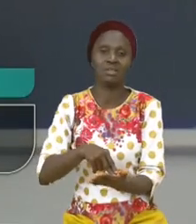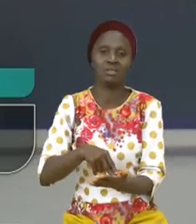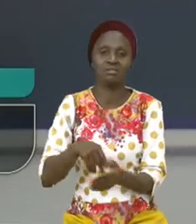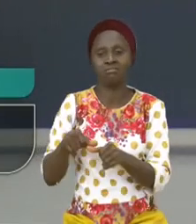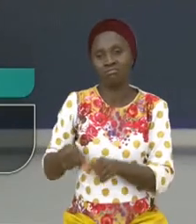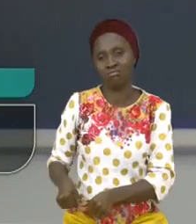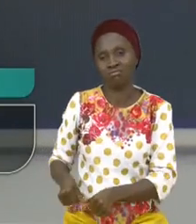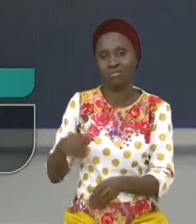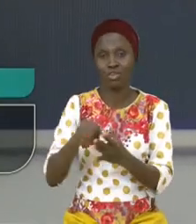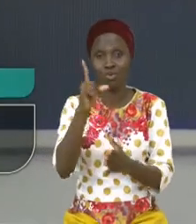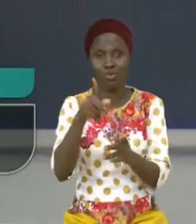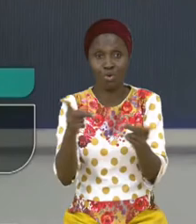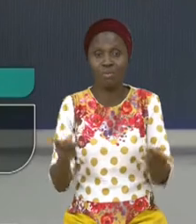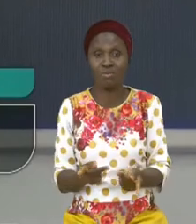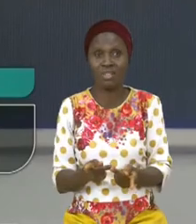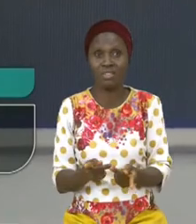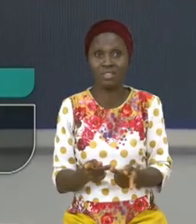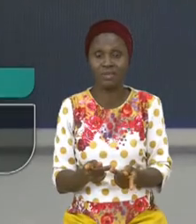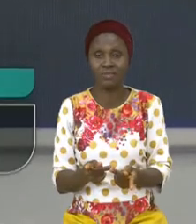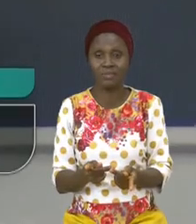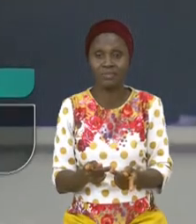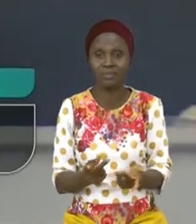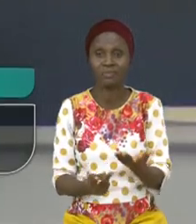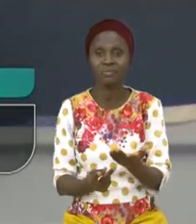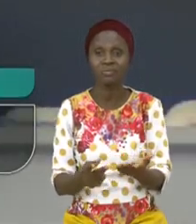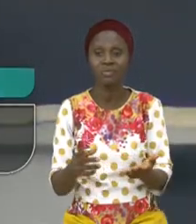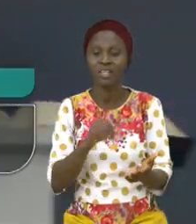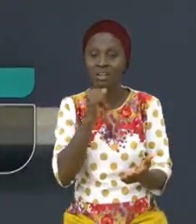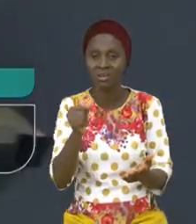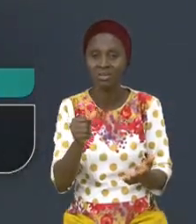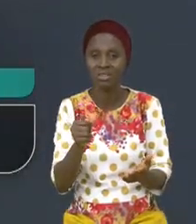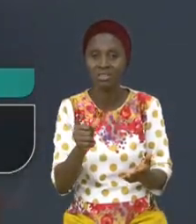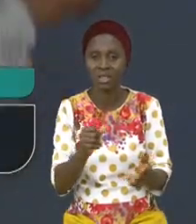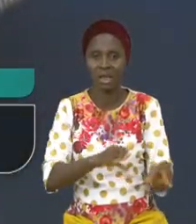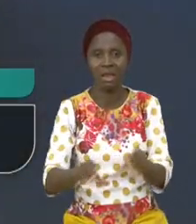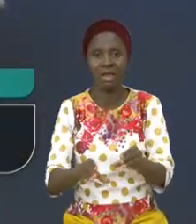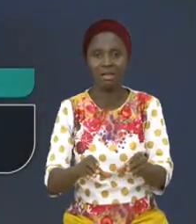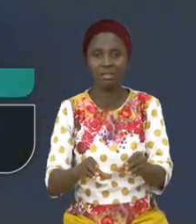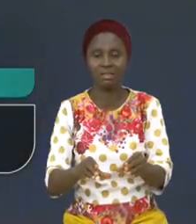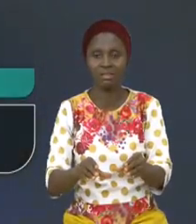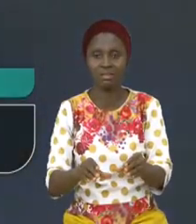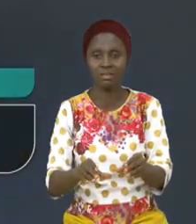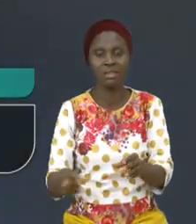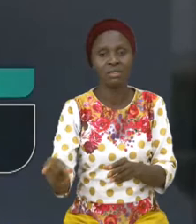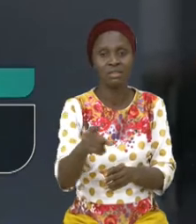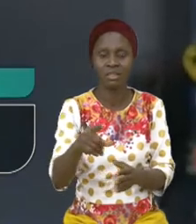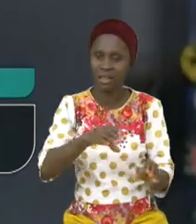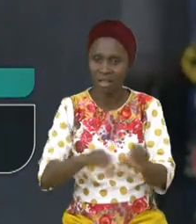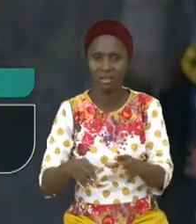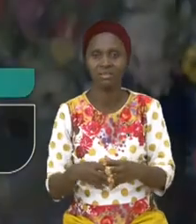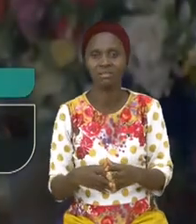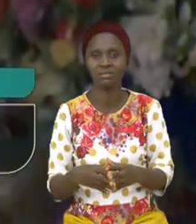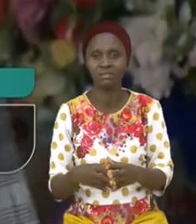place and not move and not urge the athlete has to